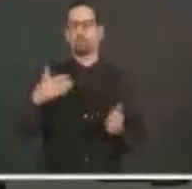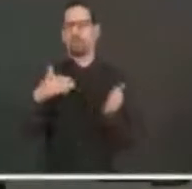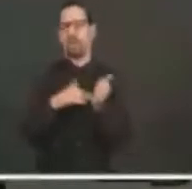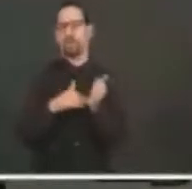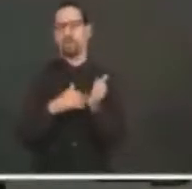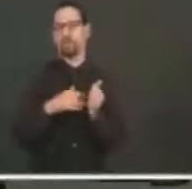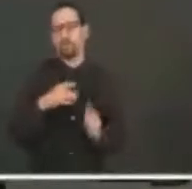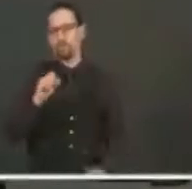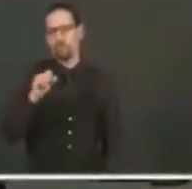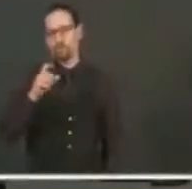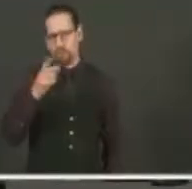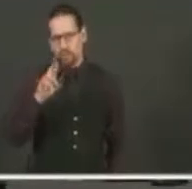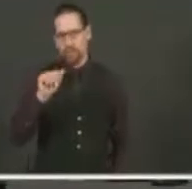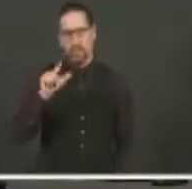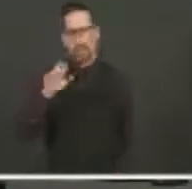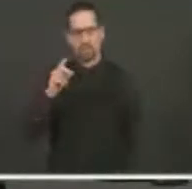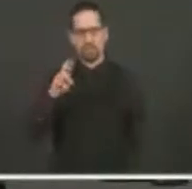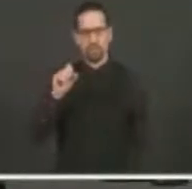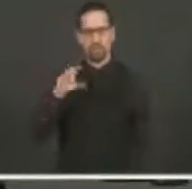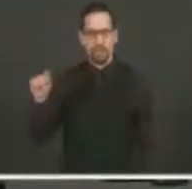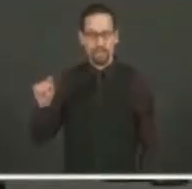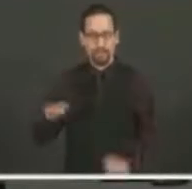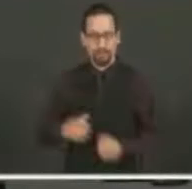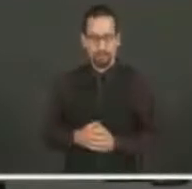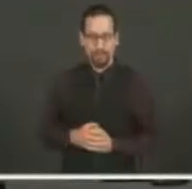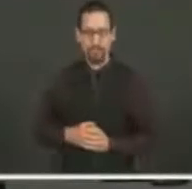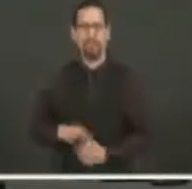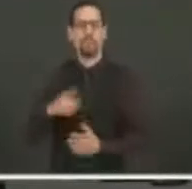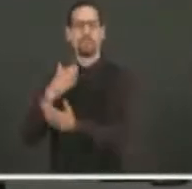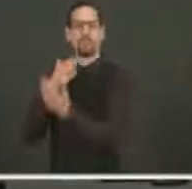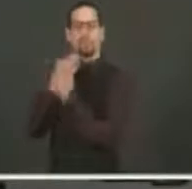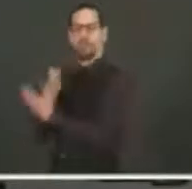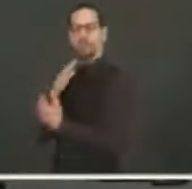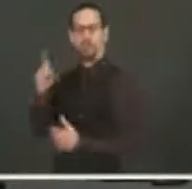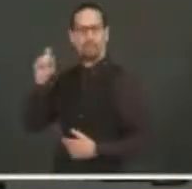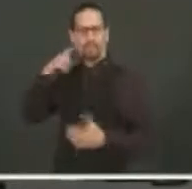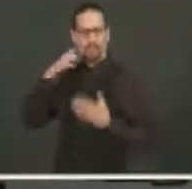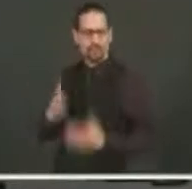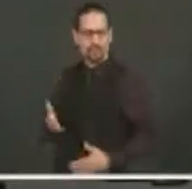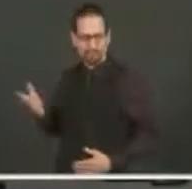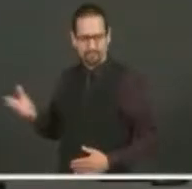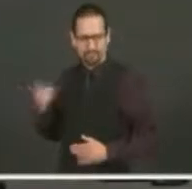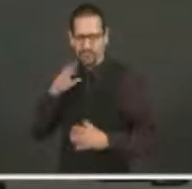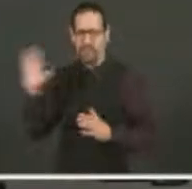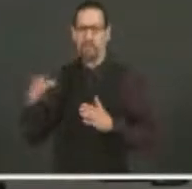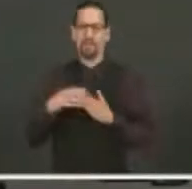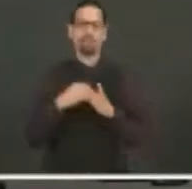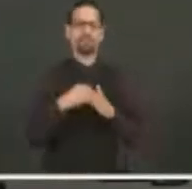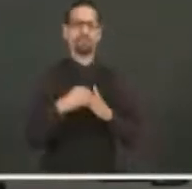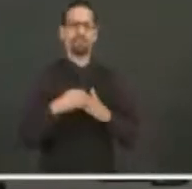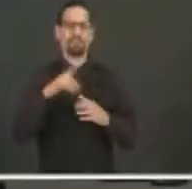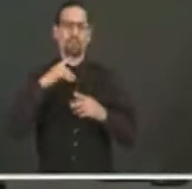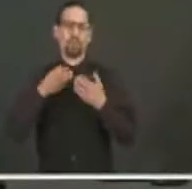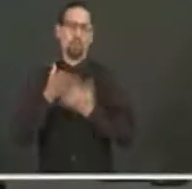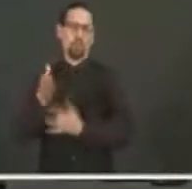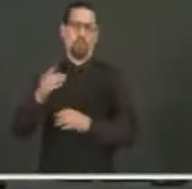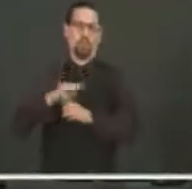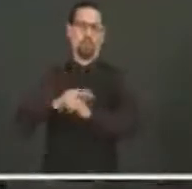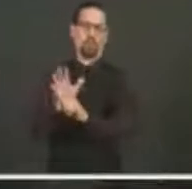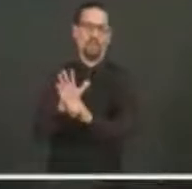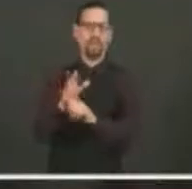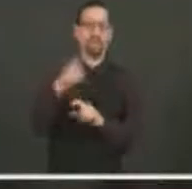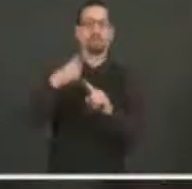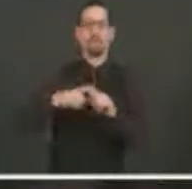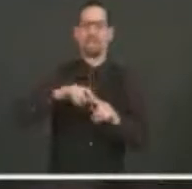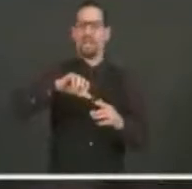Thank you, Governor Raimondo, for your leadership around COVID, but also in many other areas. As you heard, the governor opened up